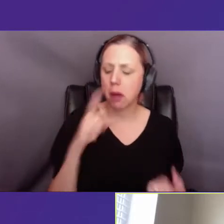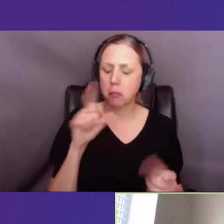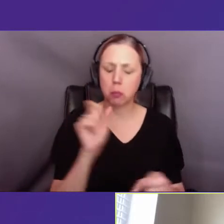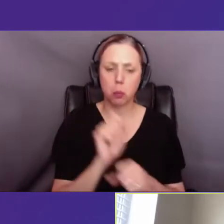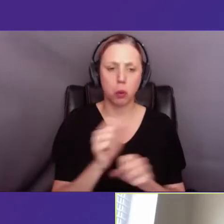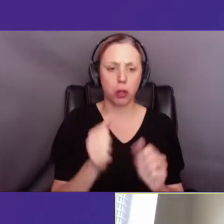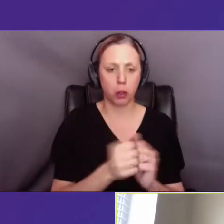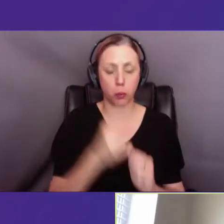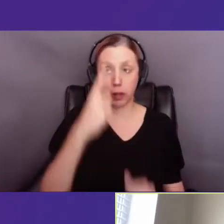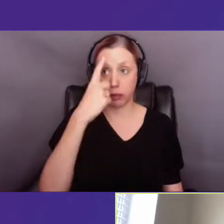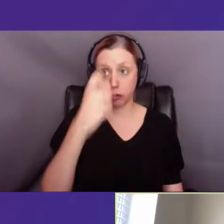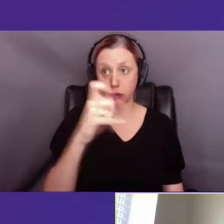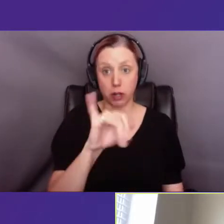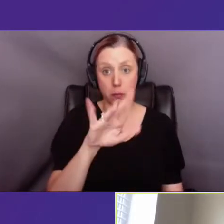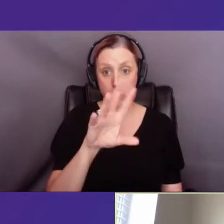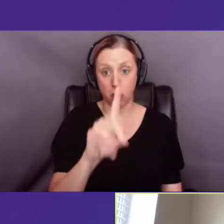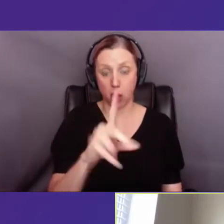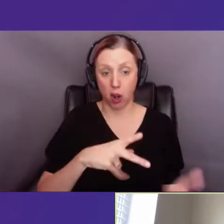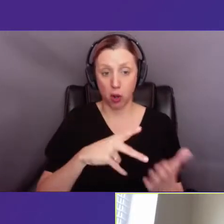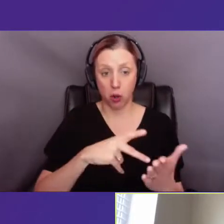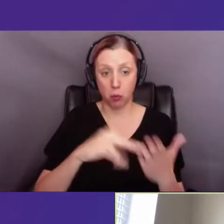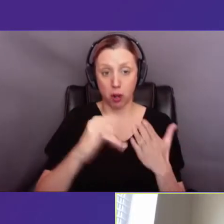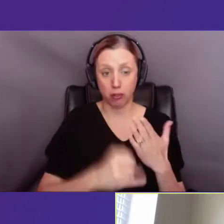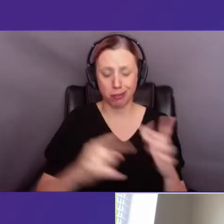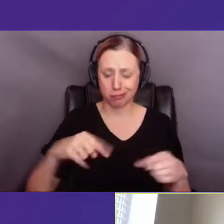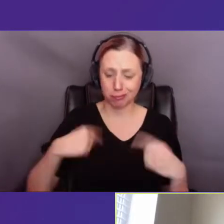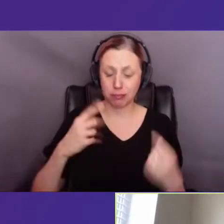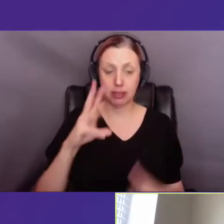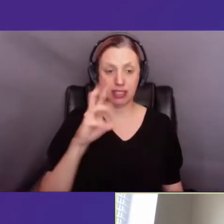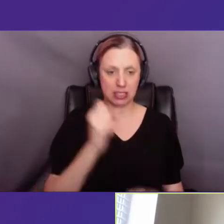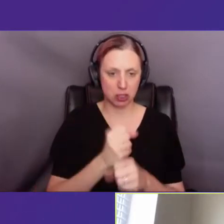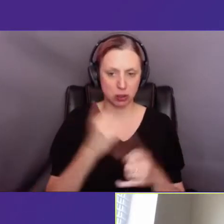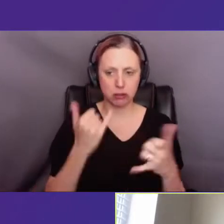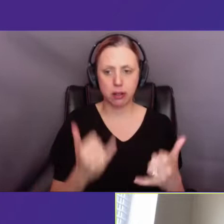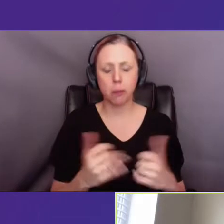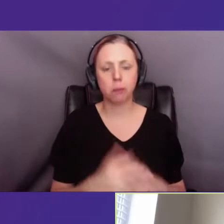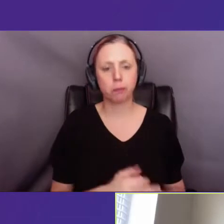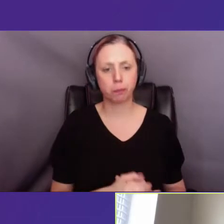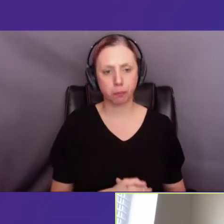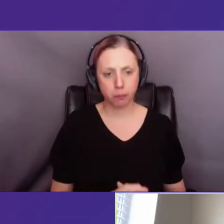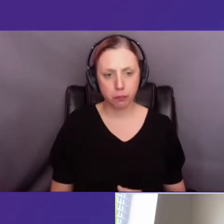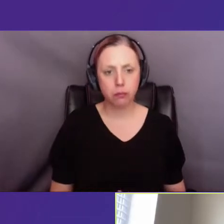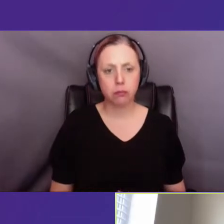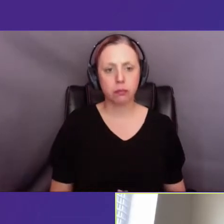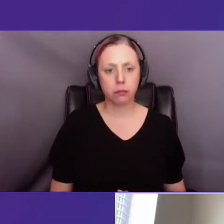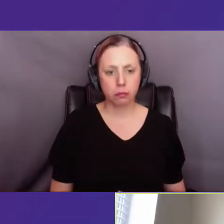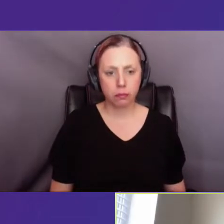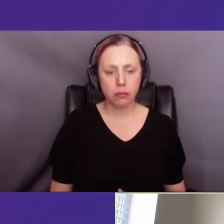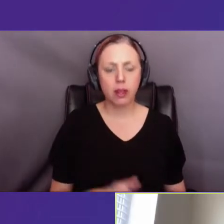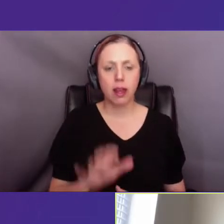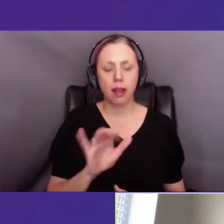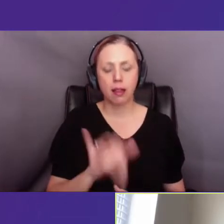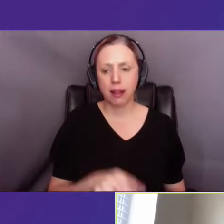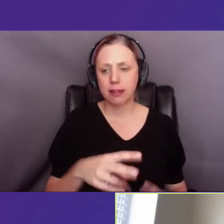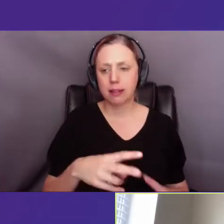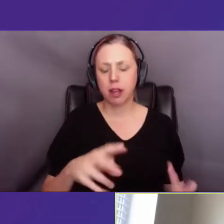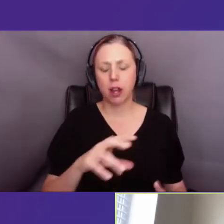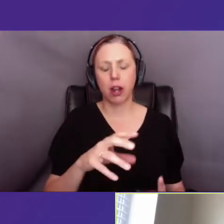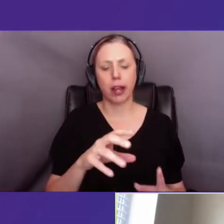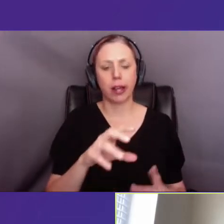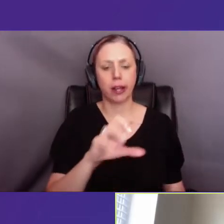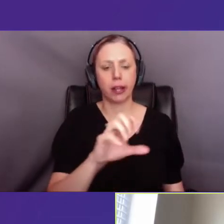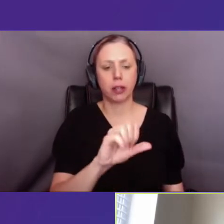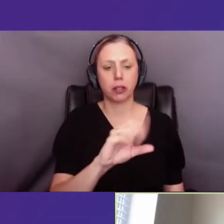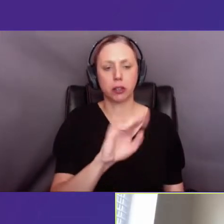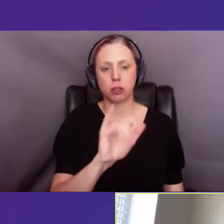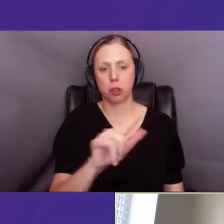the Dream Yard Project for, I would say, 6 years now. And it's a social justice-based arts